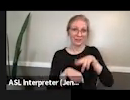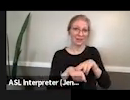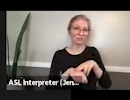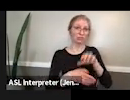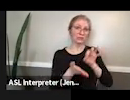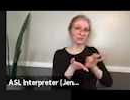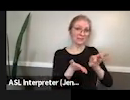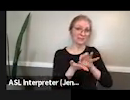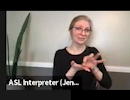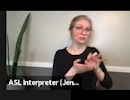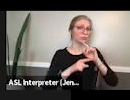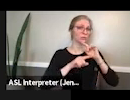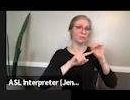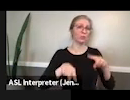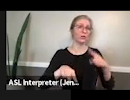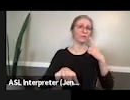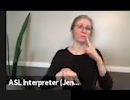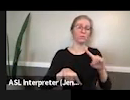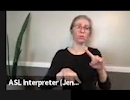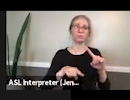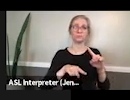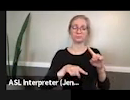of these striated